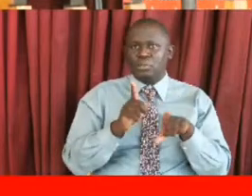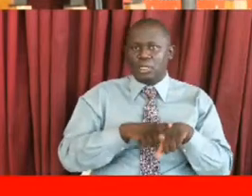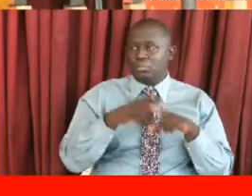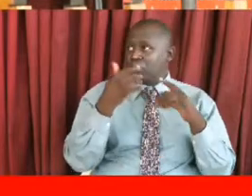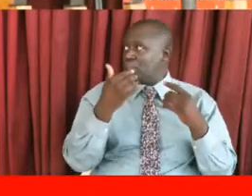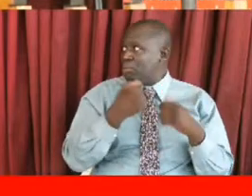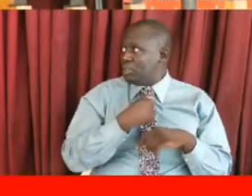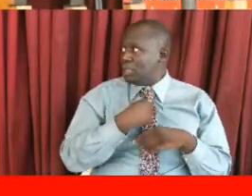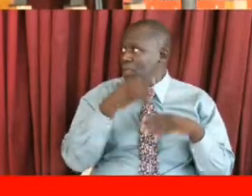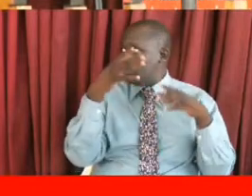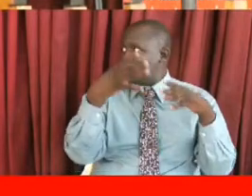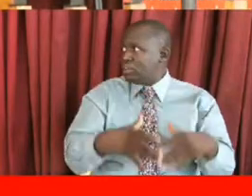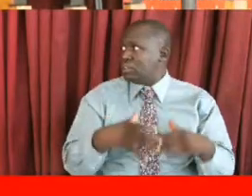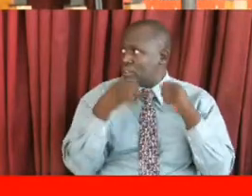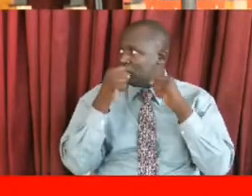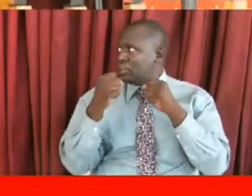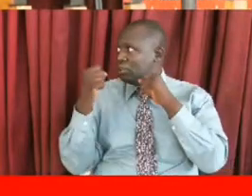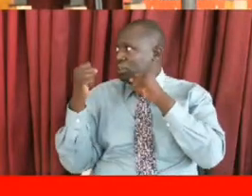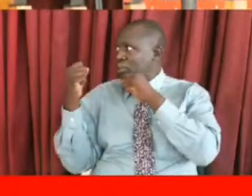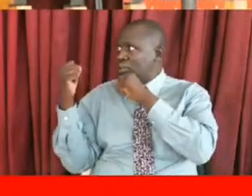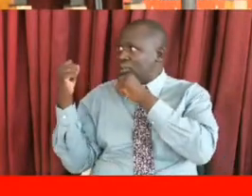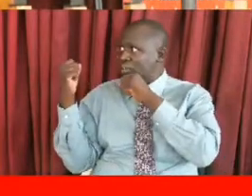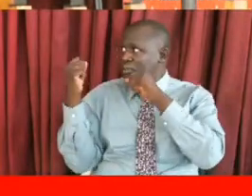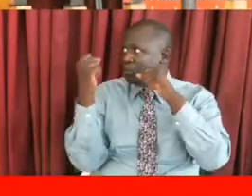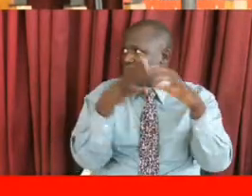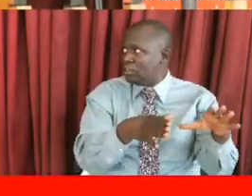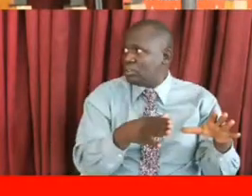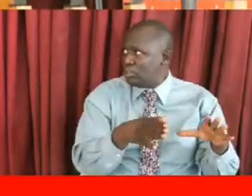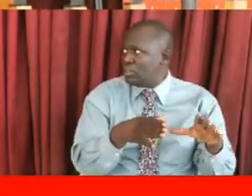of taken into the cathol church